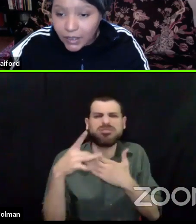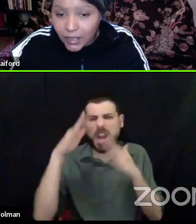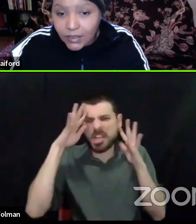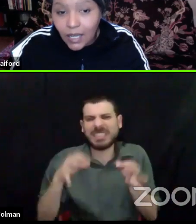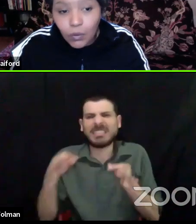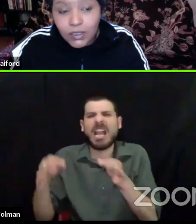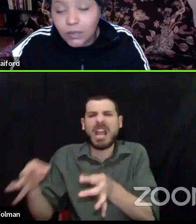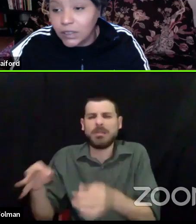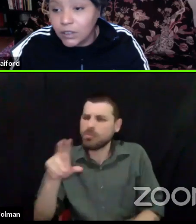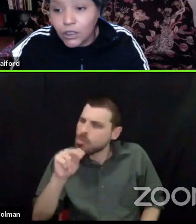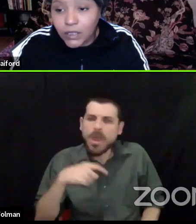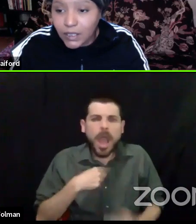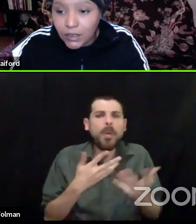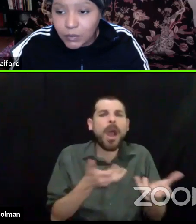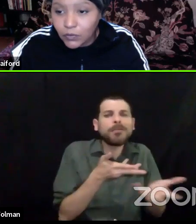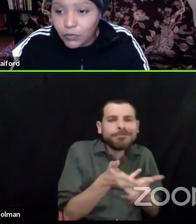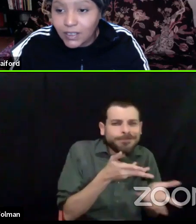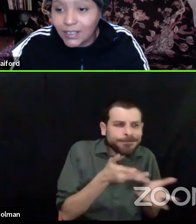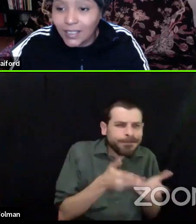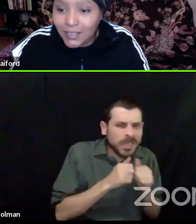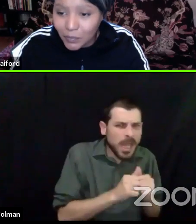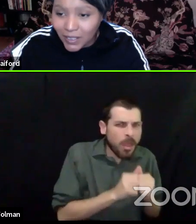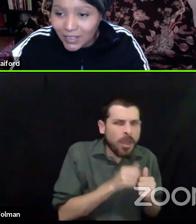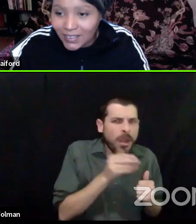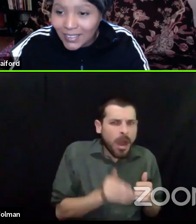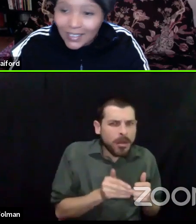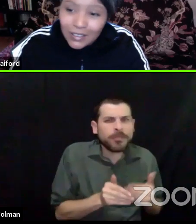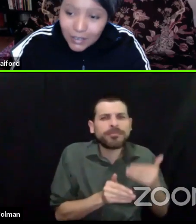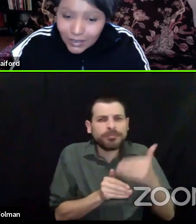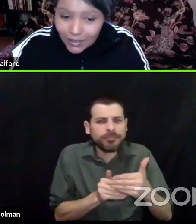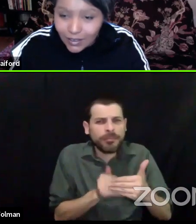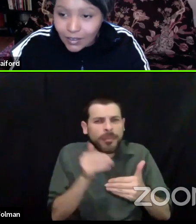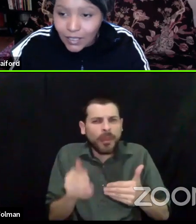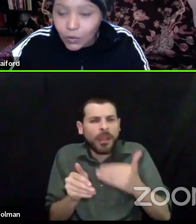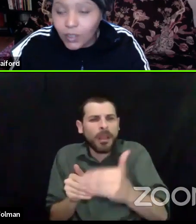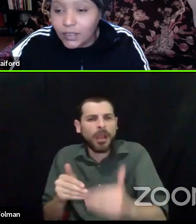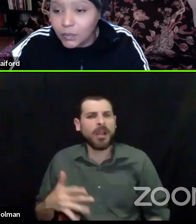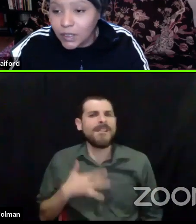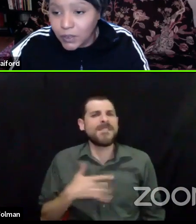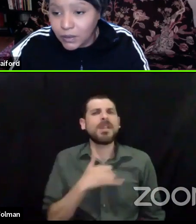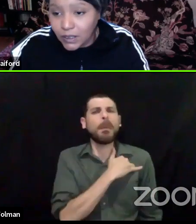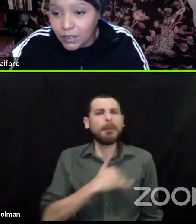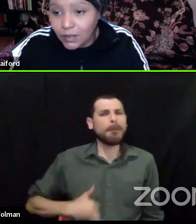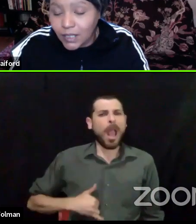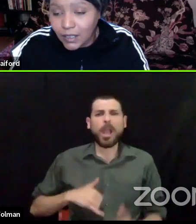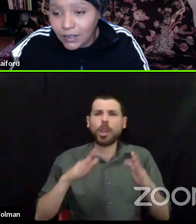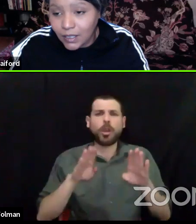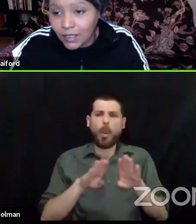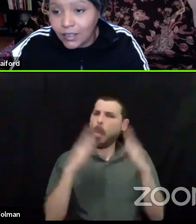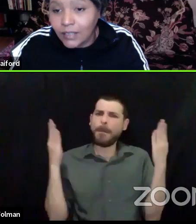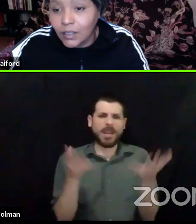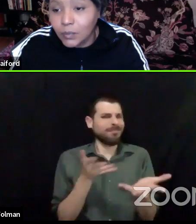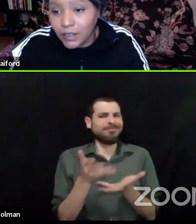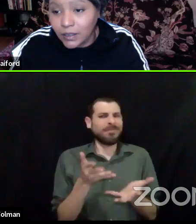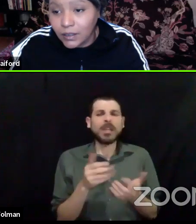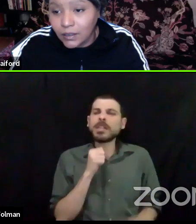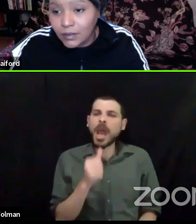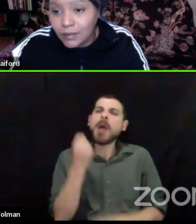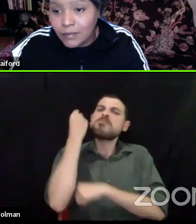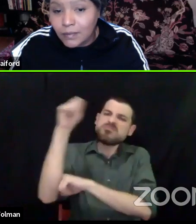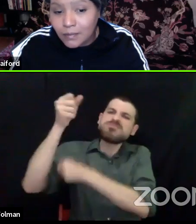be engaged. I want it to be usual and customary for us to talk to the mayor and go to City Hall. I don't want it to be a protest. I'm tired of that, and I know